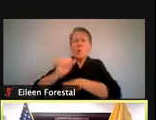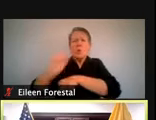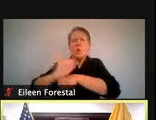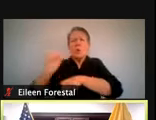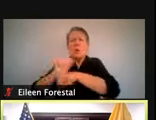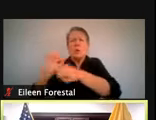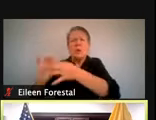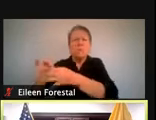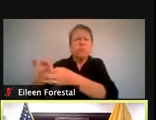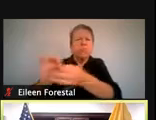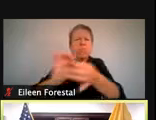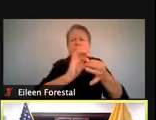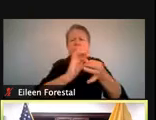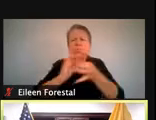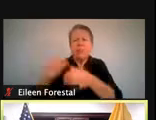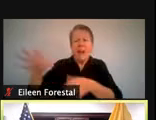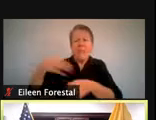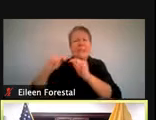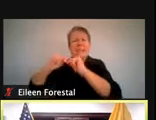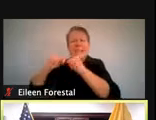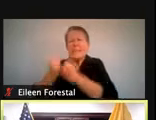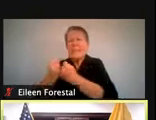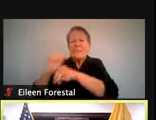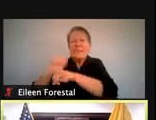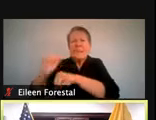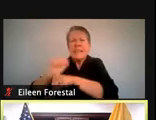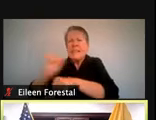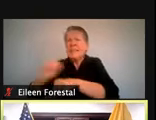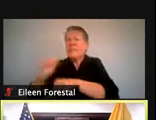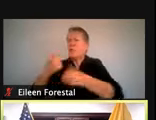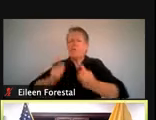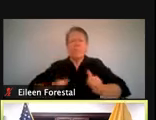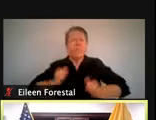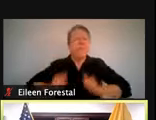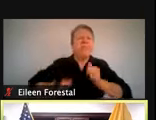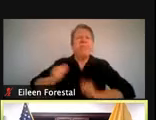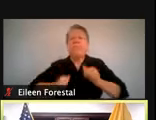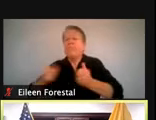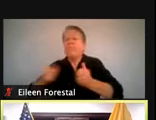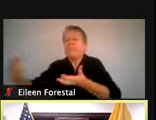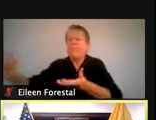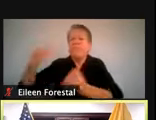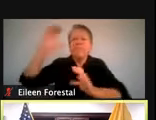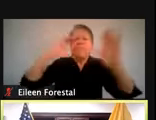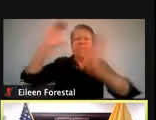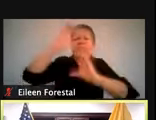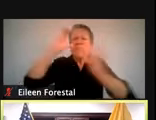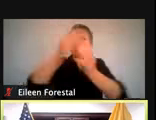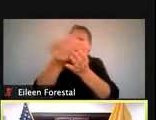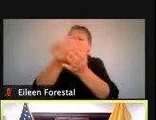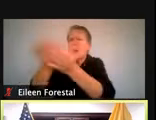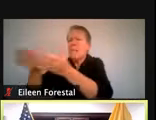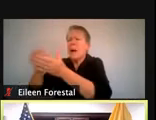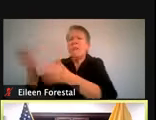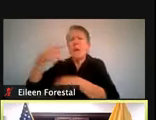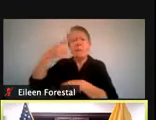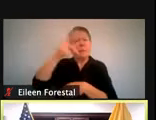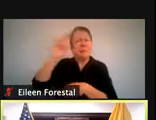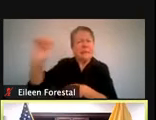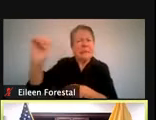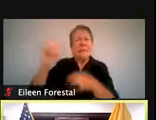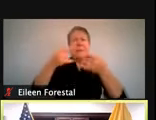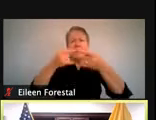have been continuing with an aggressive program to source the PPE we will need to have a strong 3-month inventory